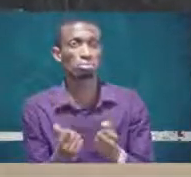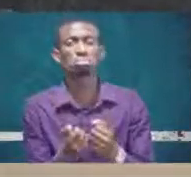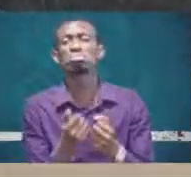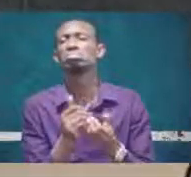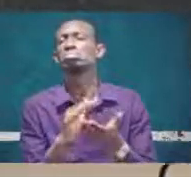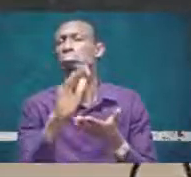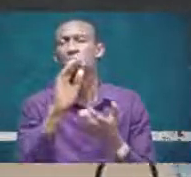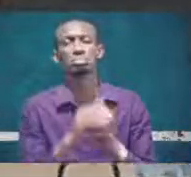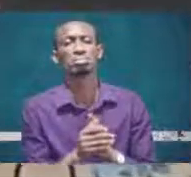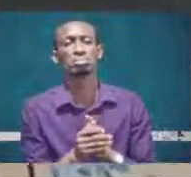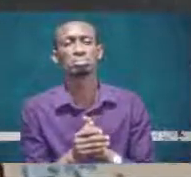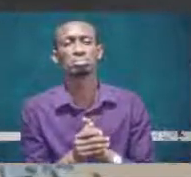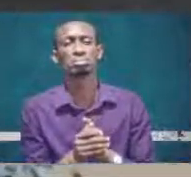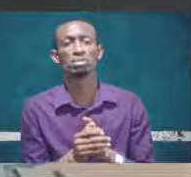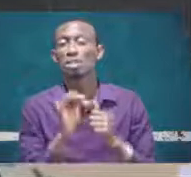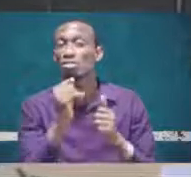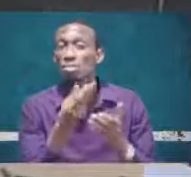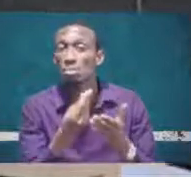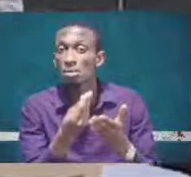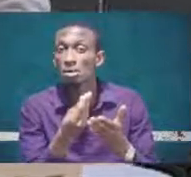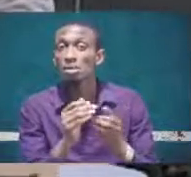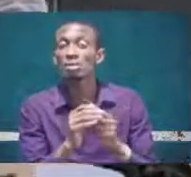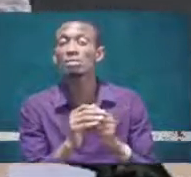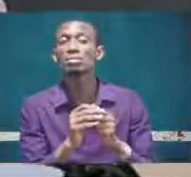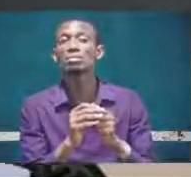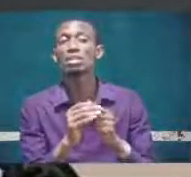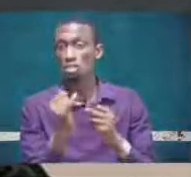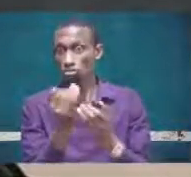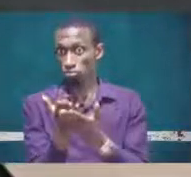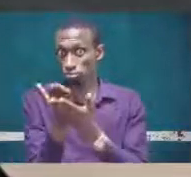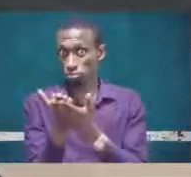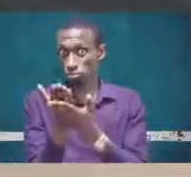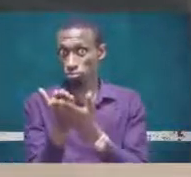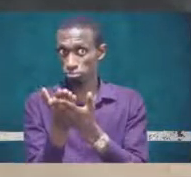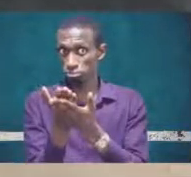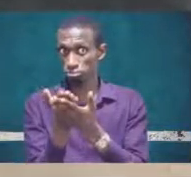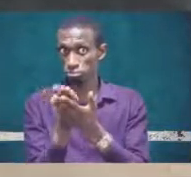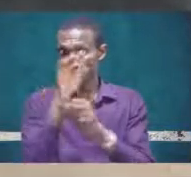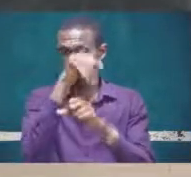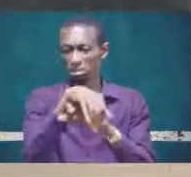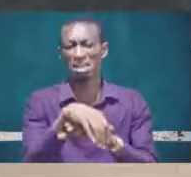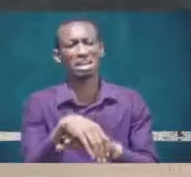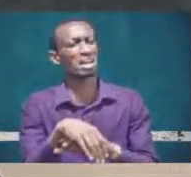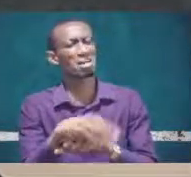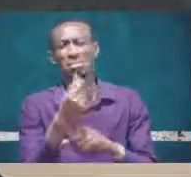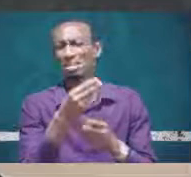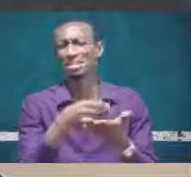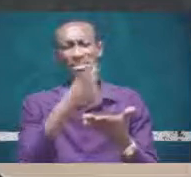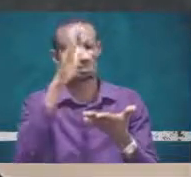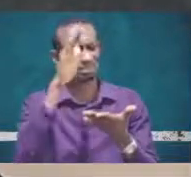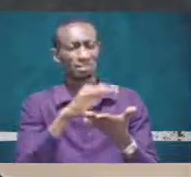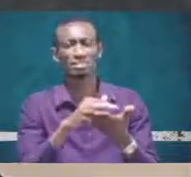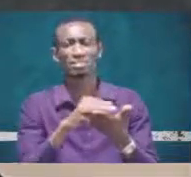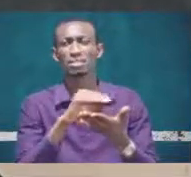when demand exceeds supply, what will happen? The prices will increase. It will cause an inflation. And when there is